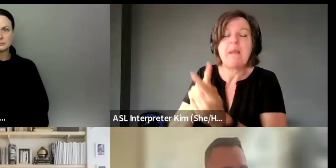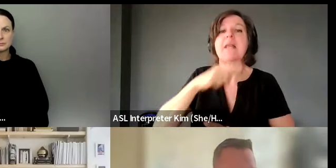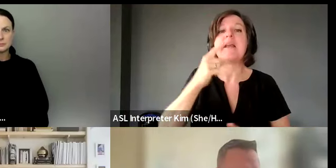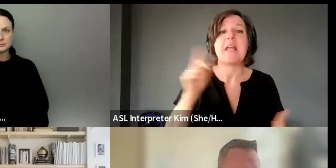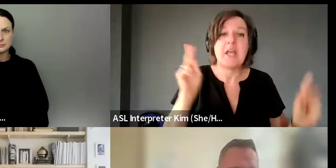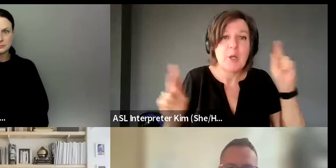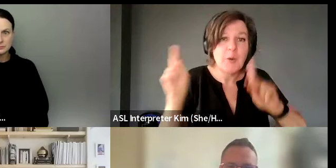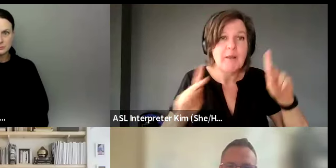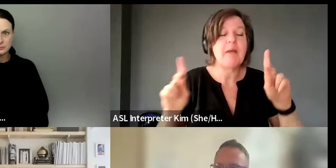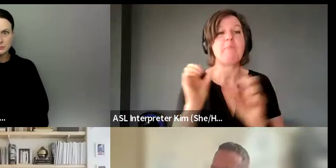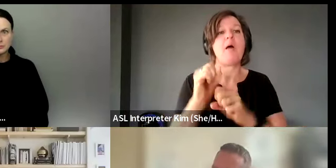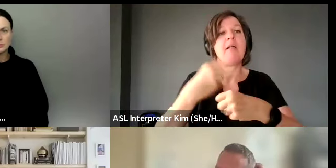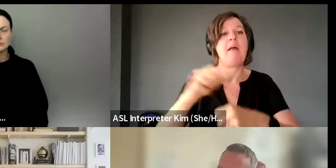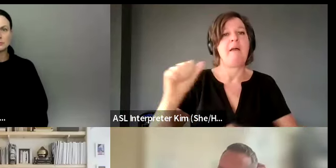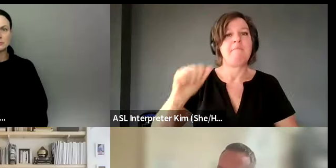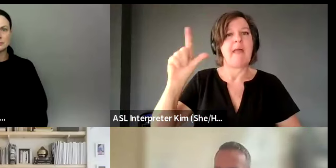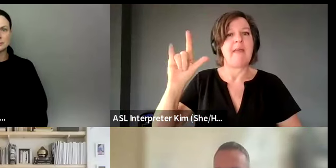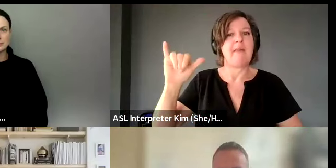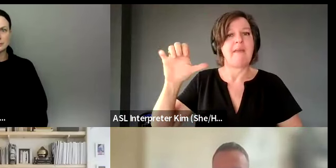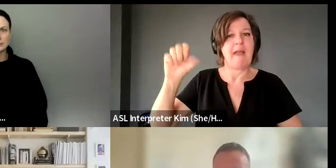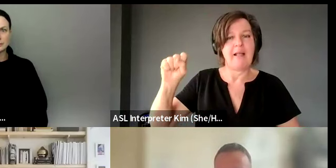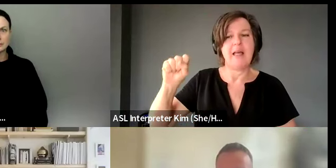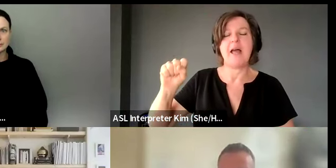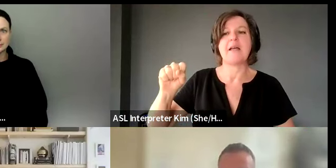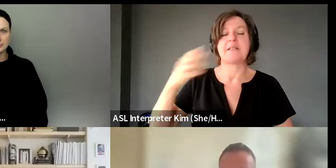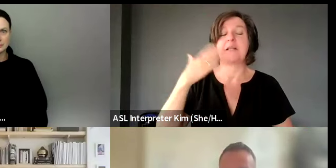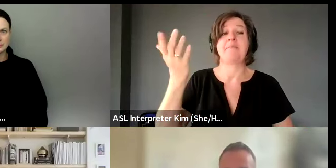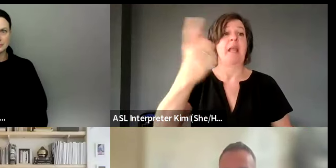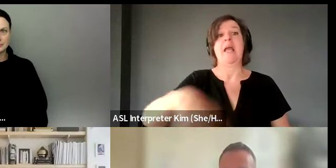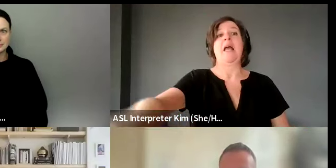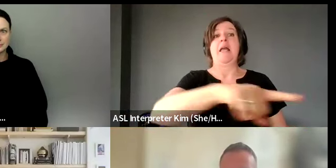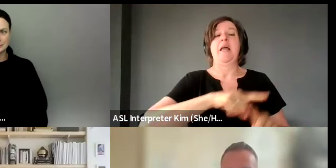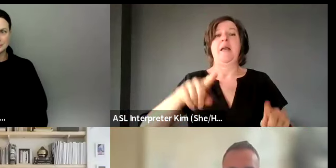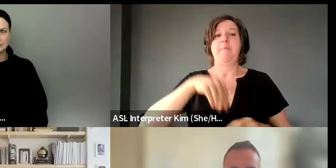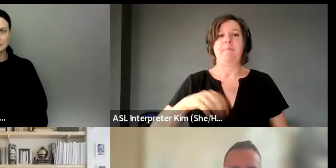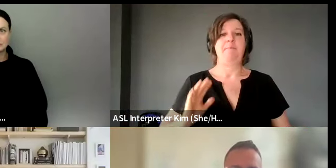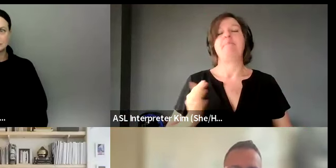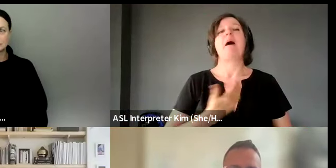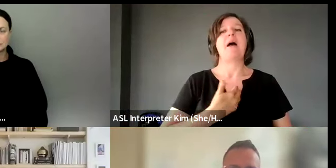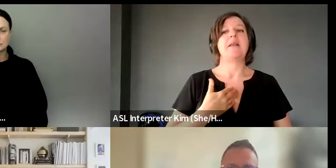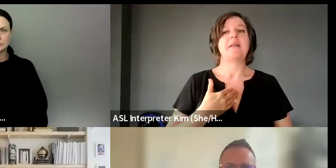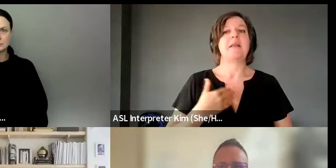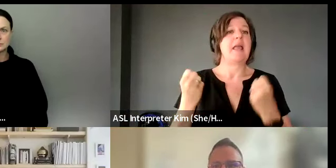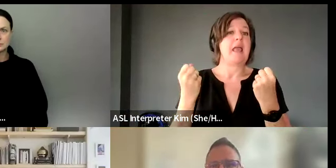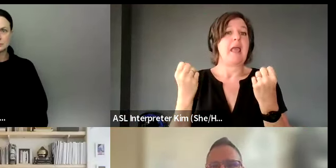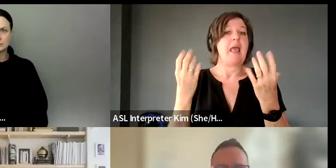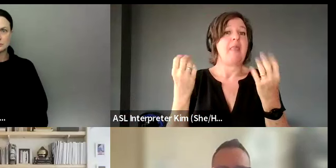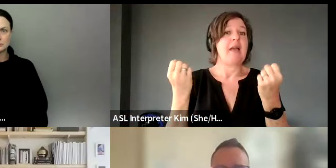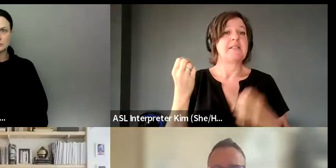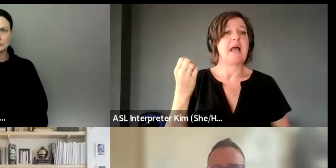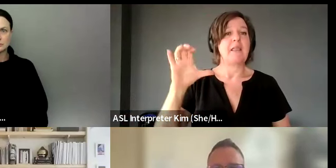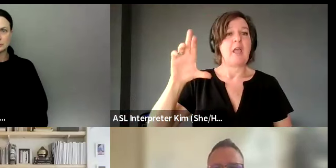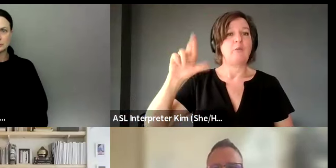making allies. I don't know about you, but like in the sign language crash course and